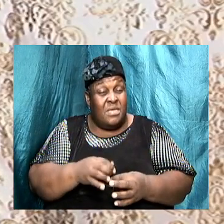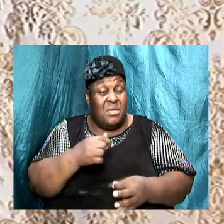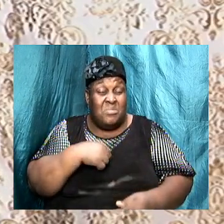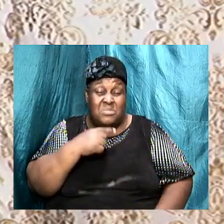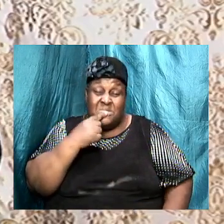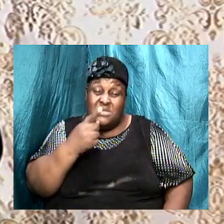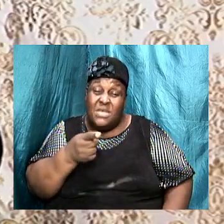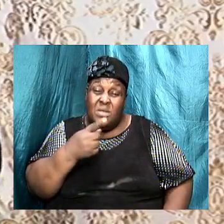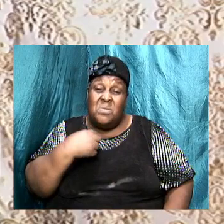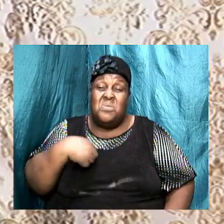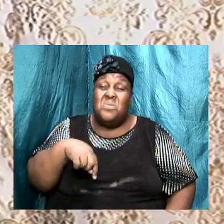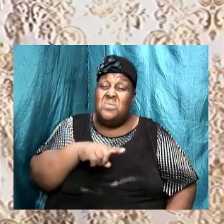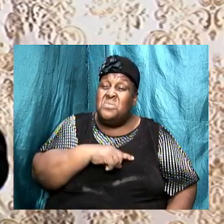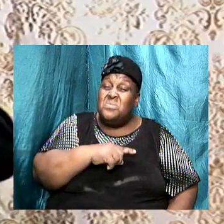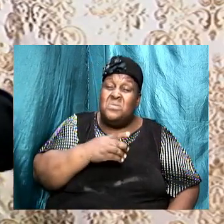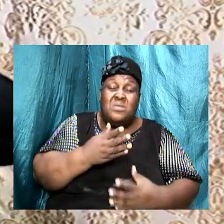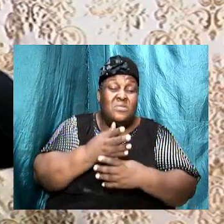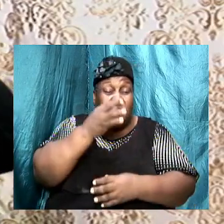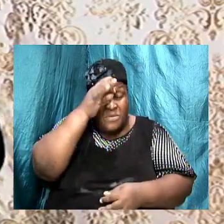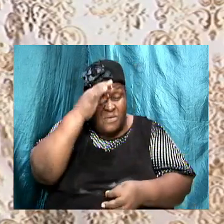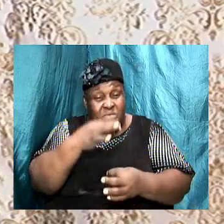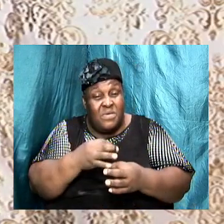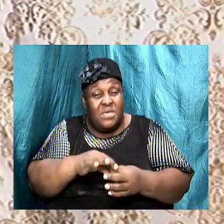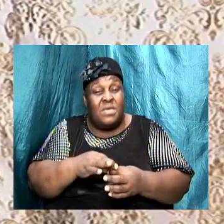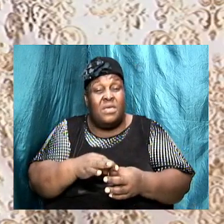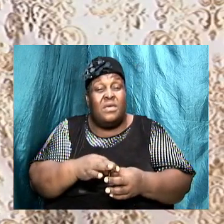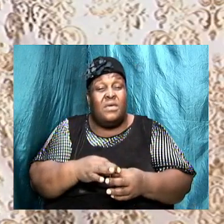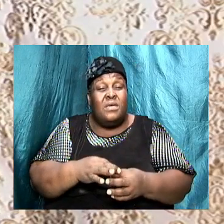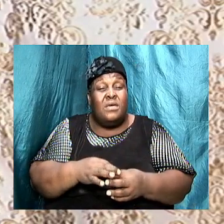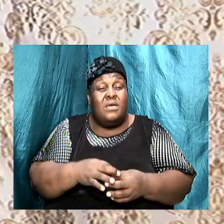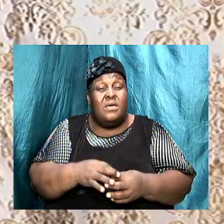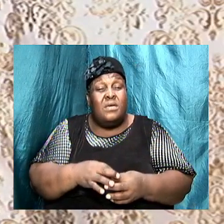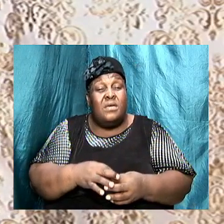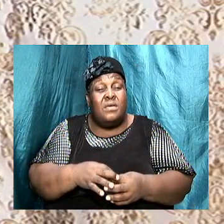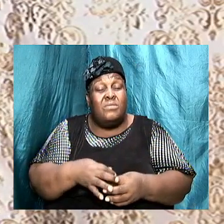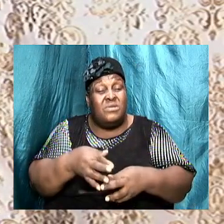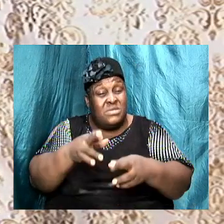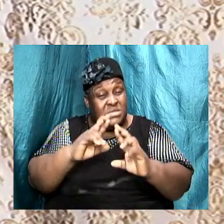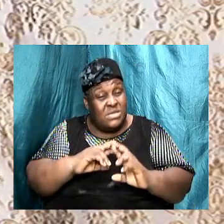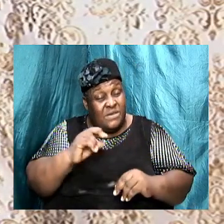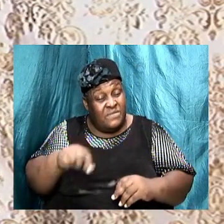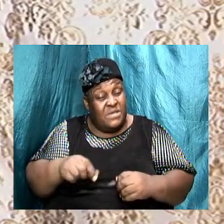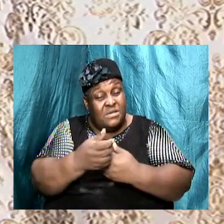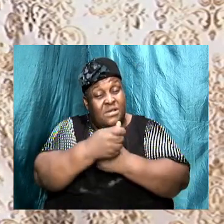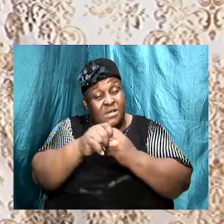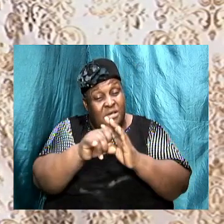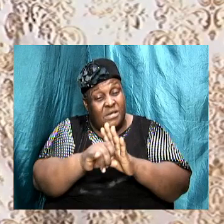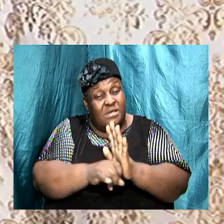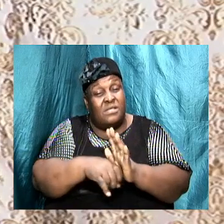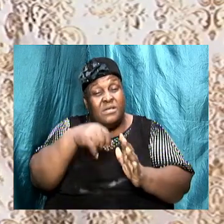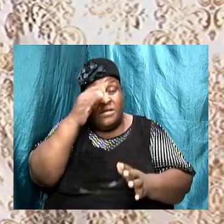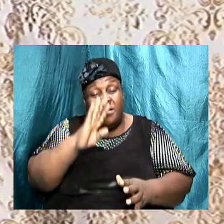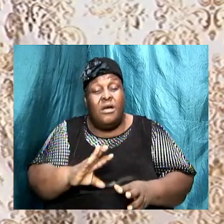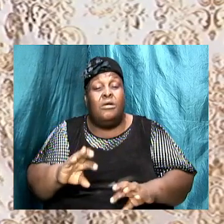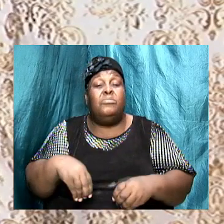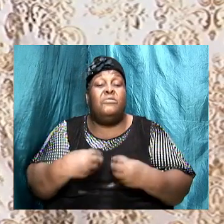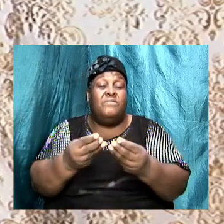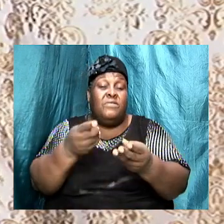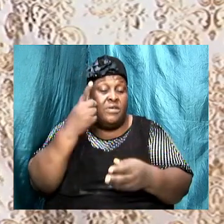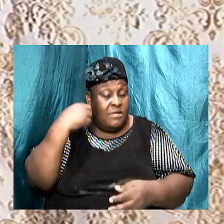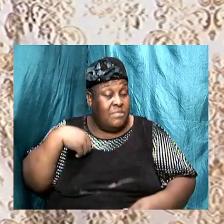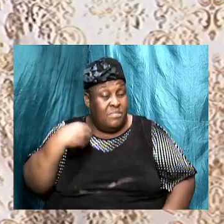saying, we through faith access this salvation that God has provided for